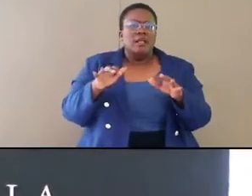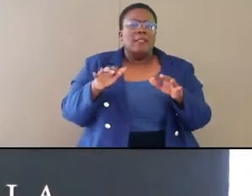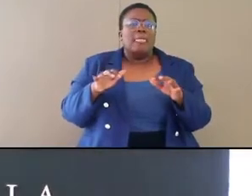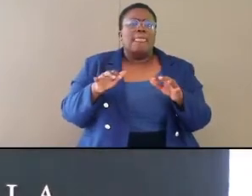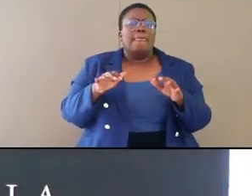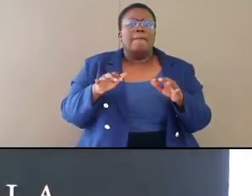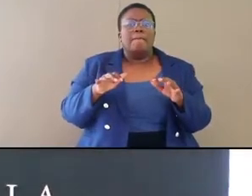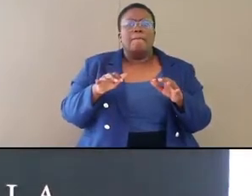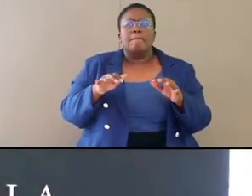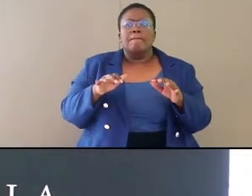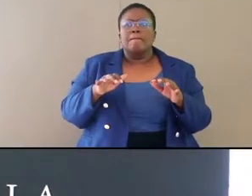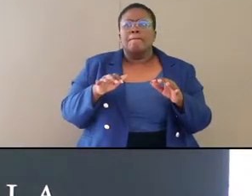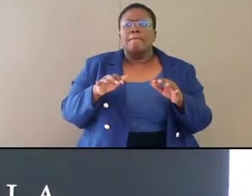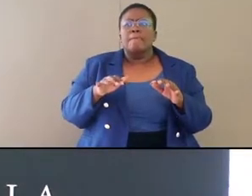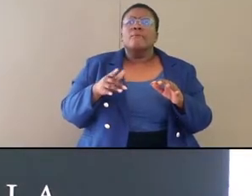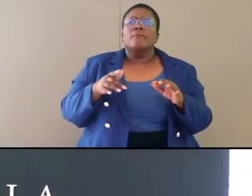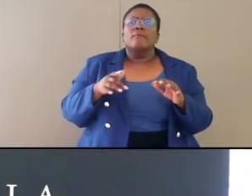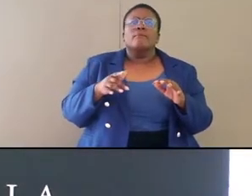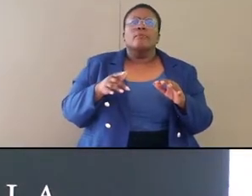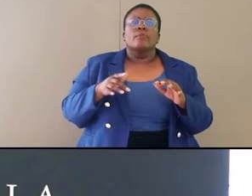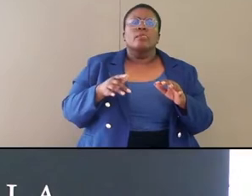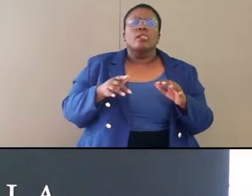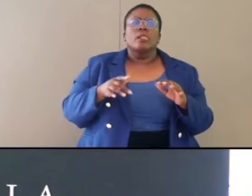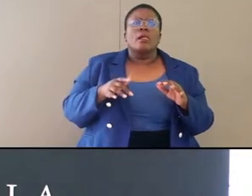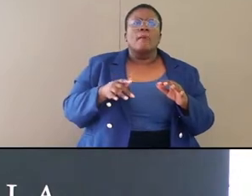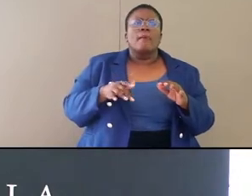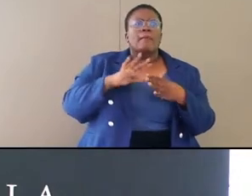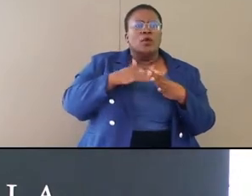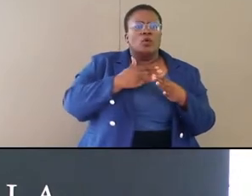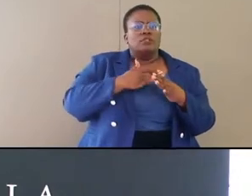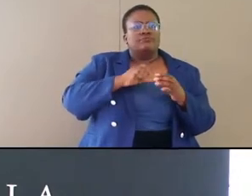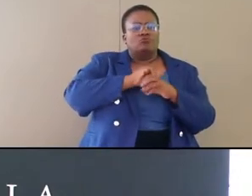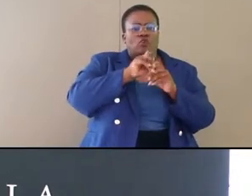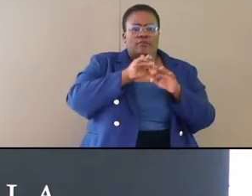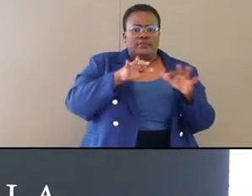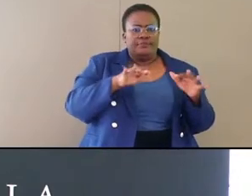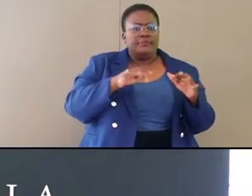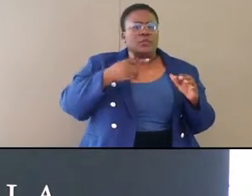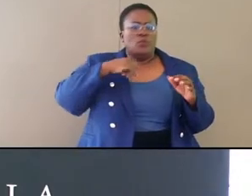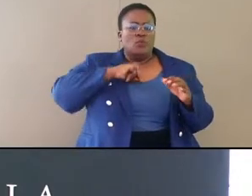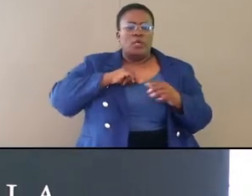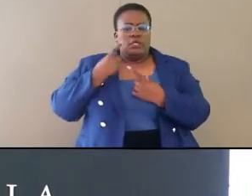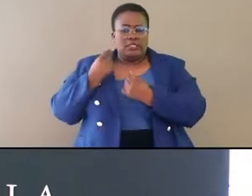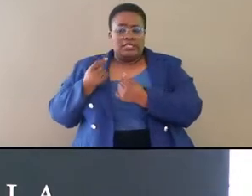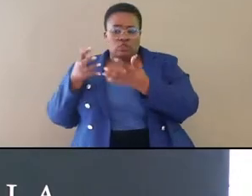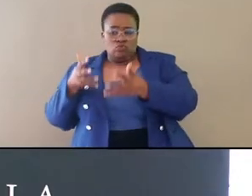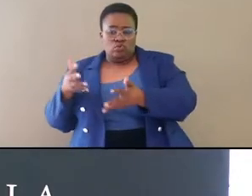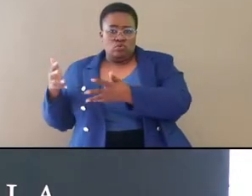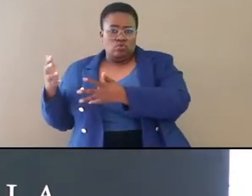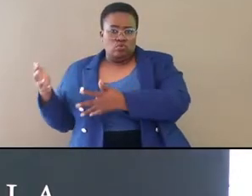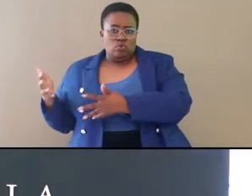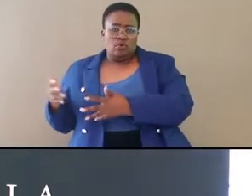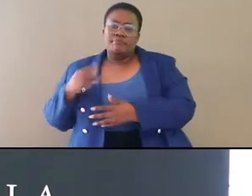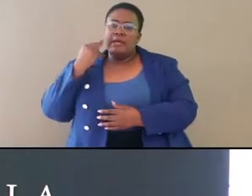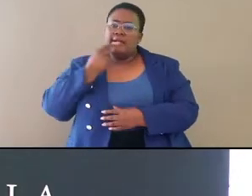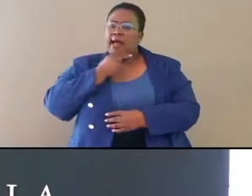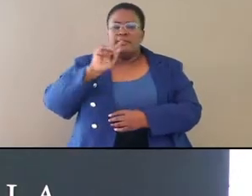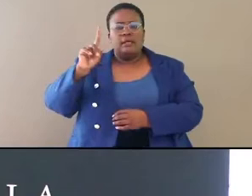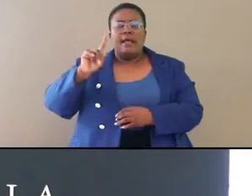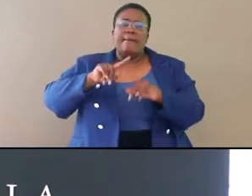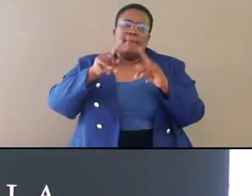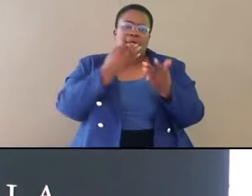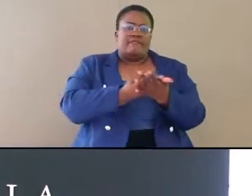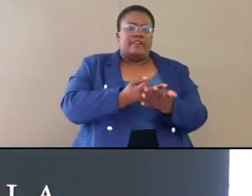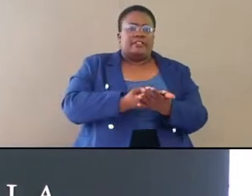into certain decisions that we made. It's not nice, but it's fact. And I'm feeling like now, we are slowly